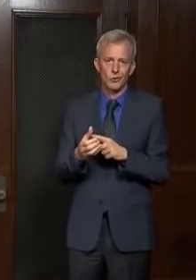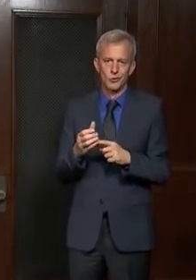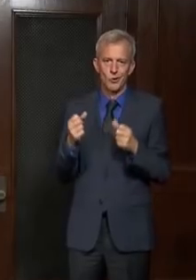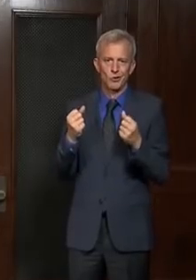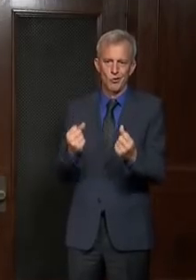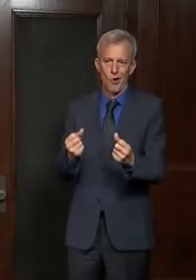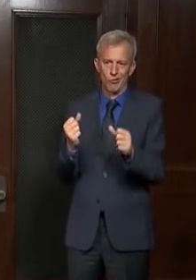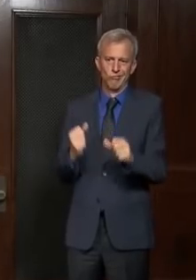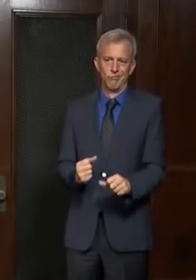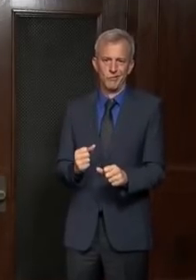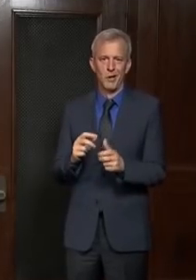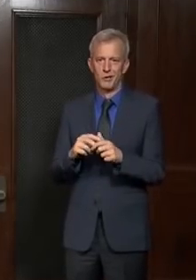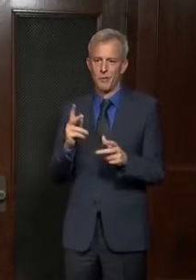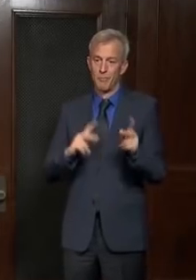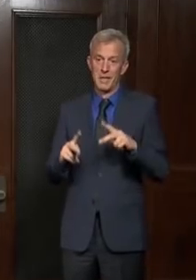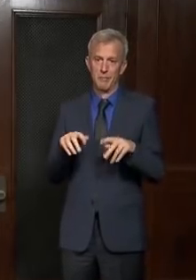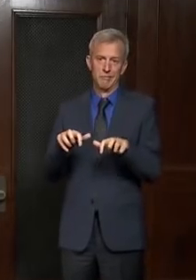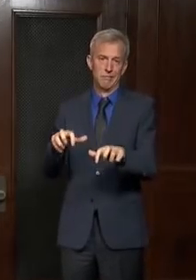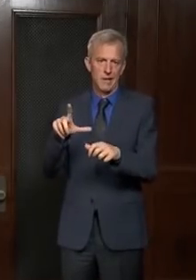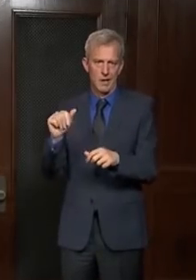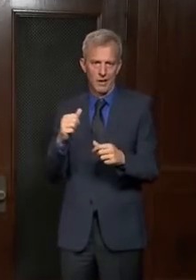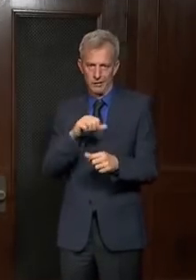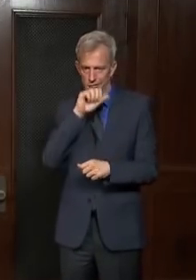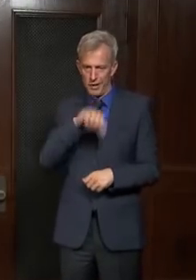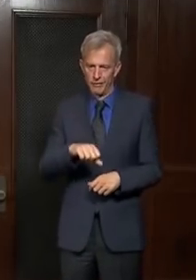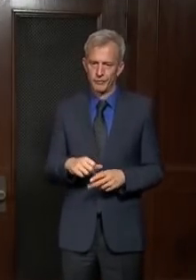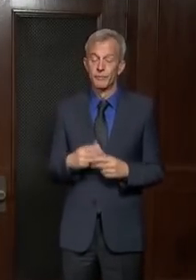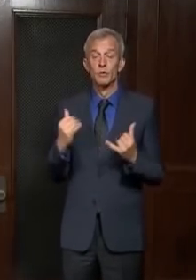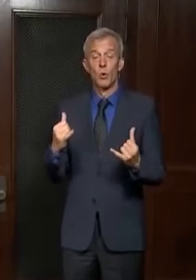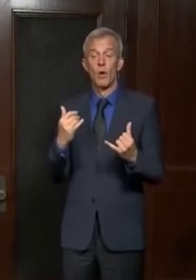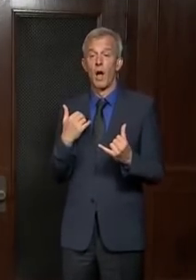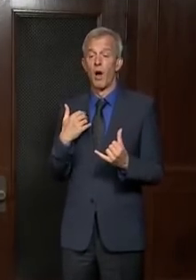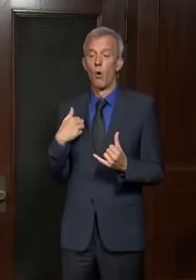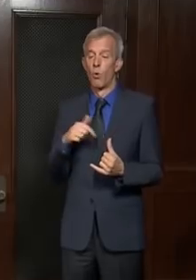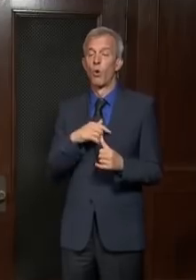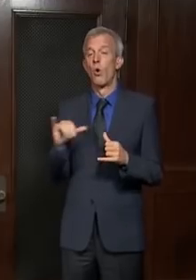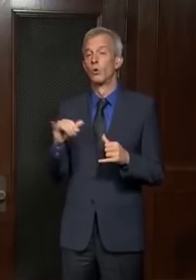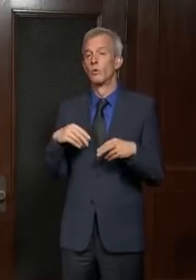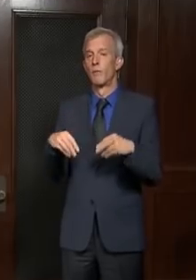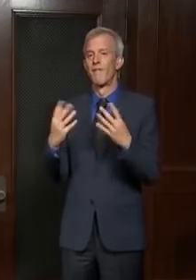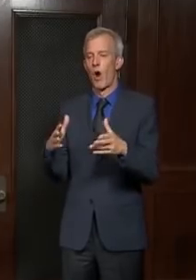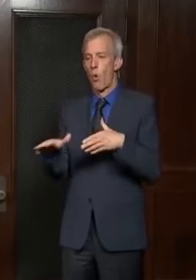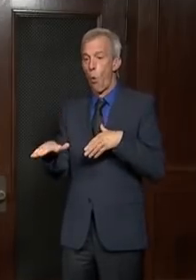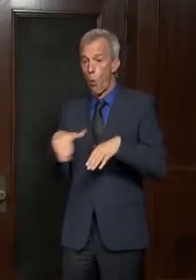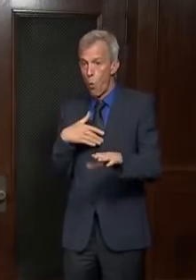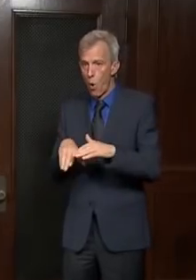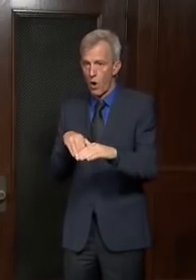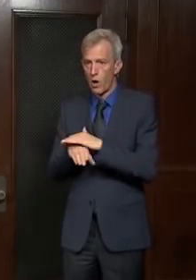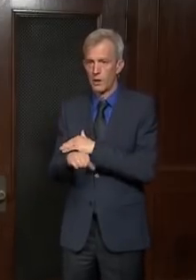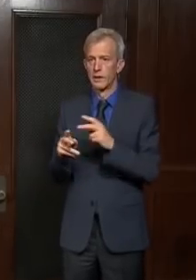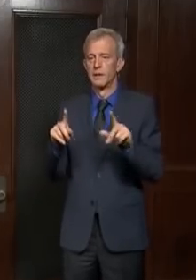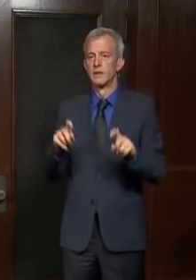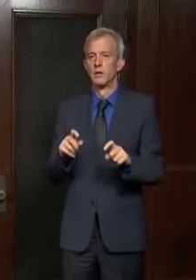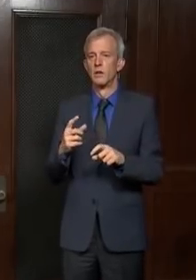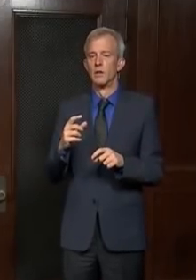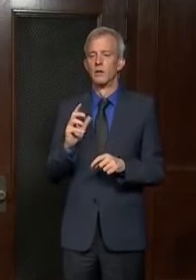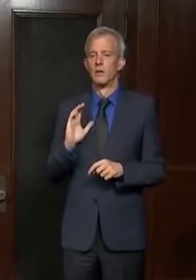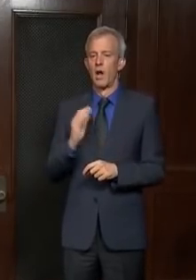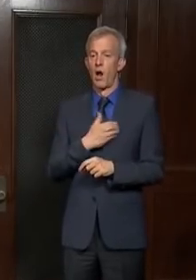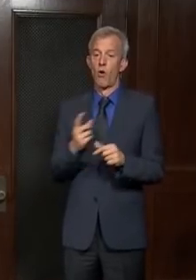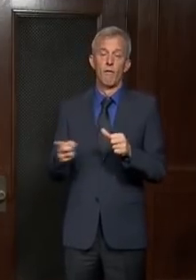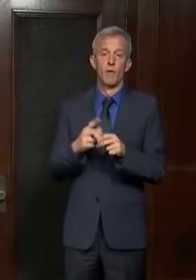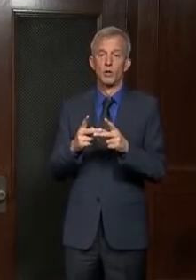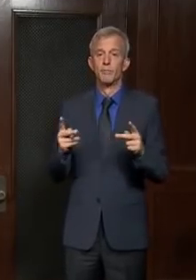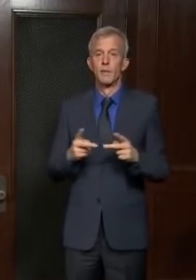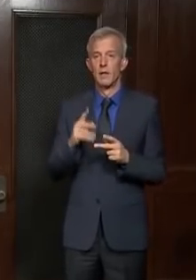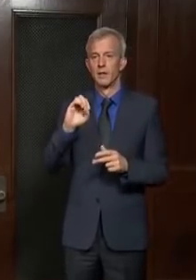don't have cars, we've begun partnering with local clinics to provide walk-in testing. We opened our first location, Carbon Health in Echo Park, a